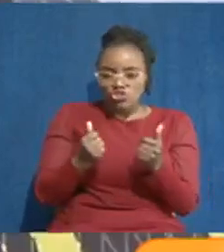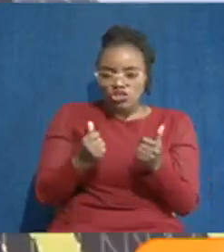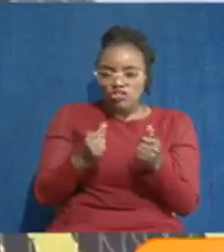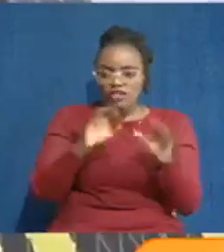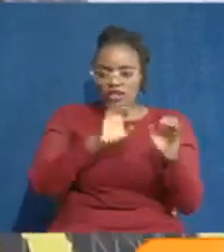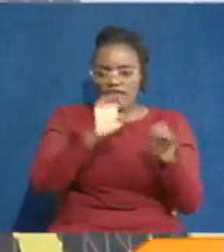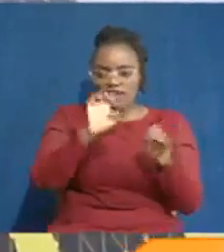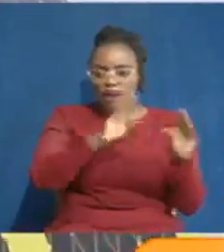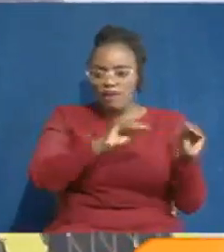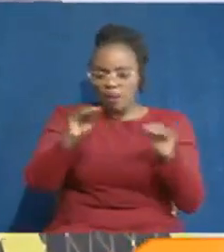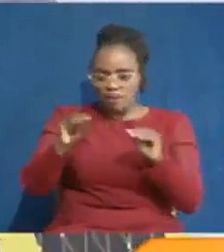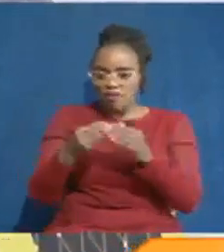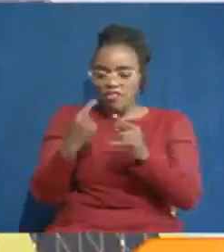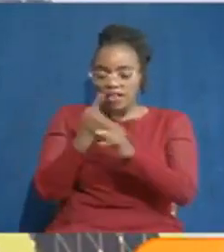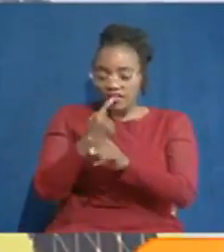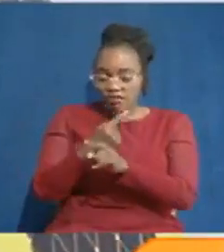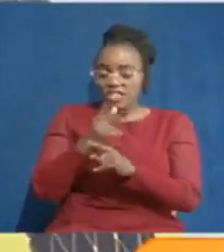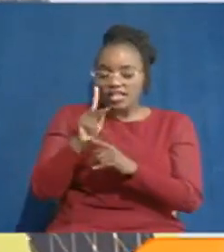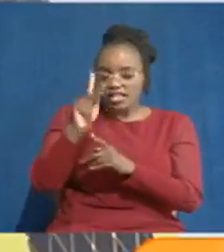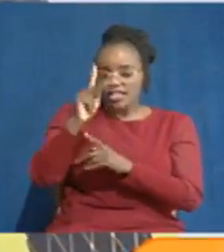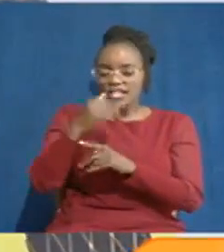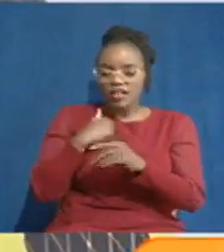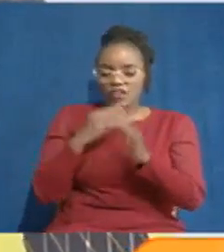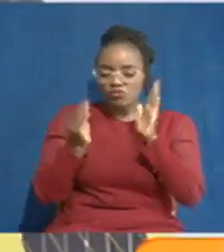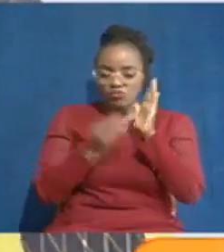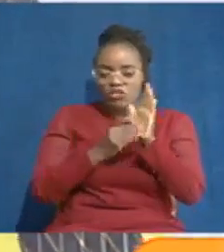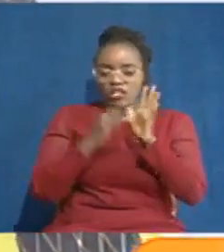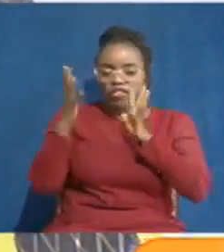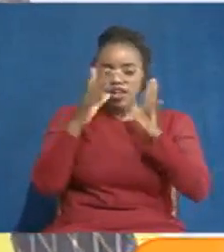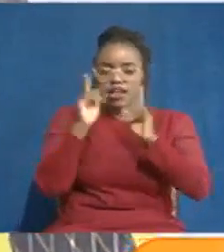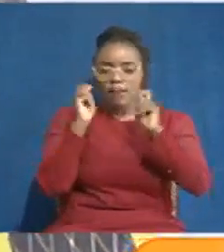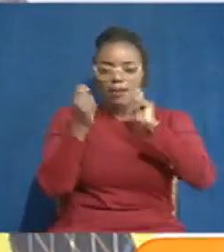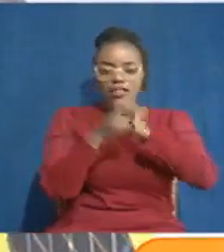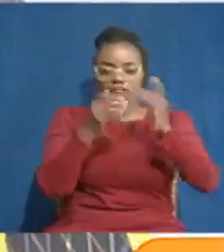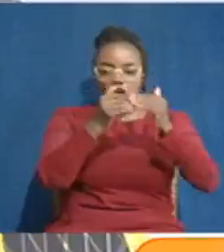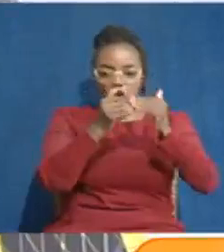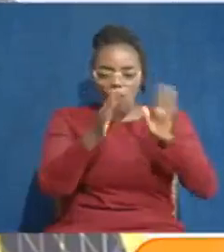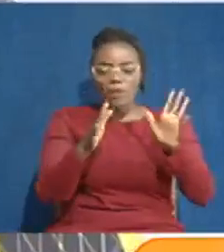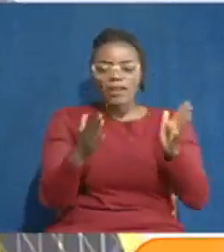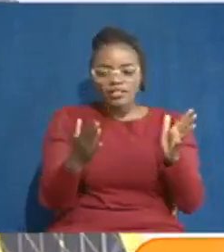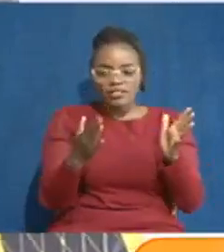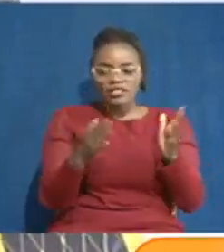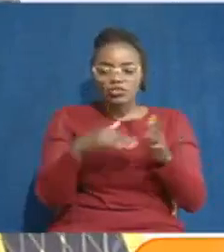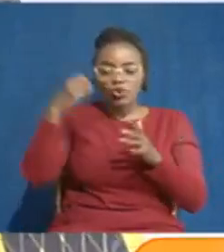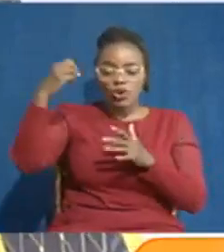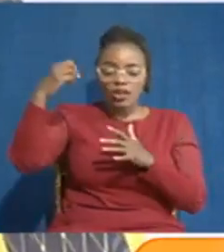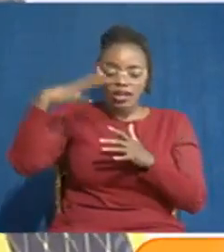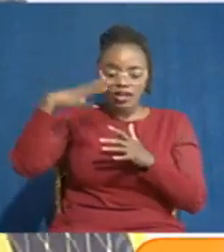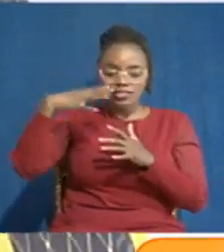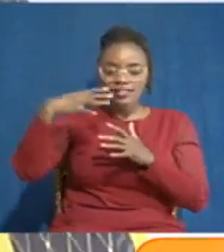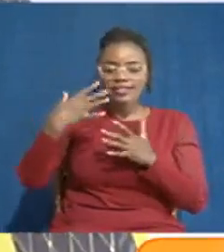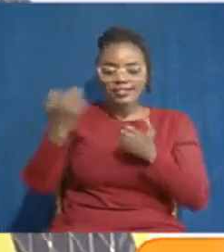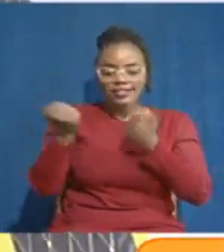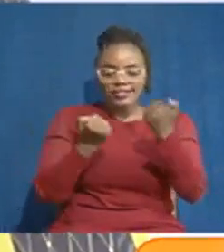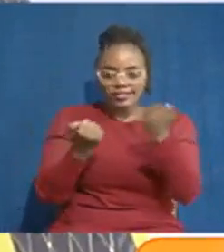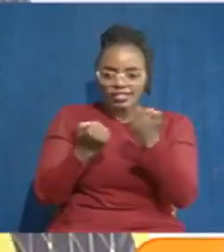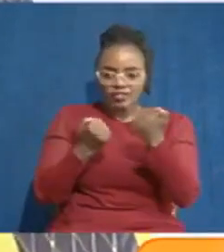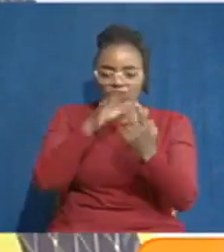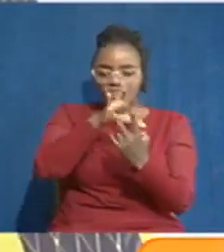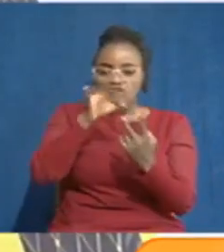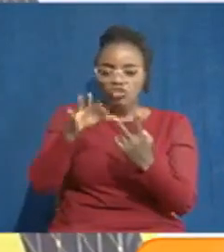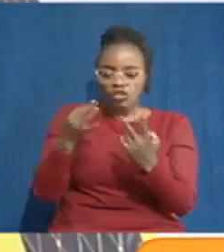e-mobility. Among the measures Kenya has put in place to combat climate change is opening up its doors to electric mobility as an alternative